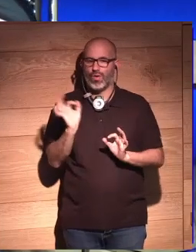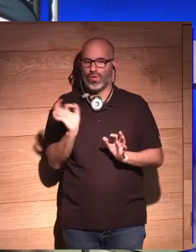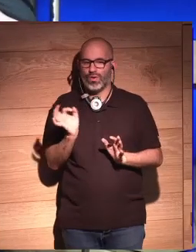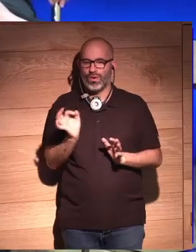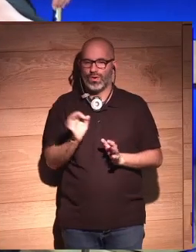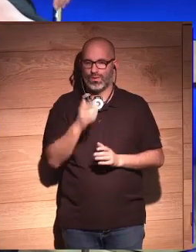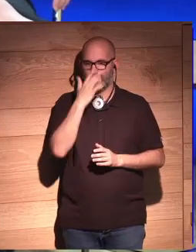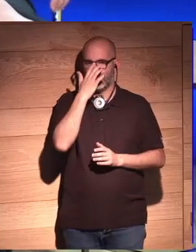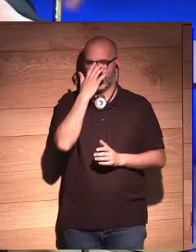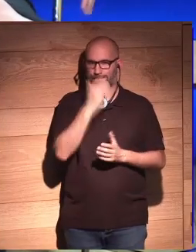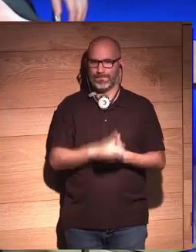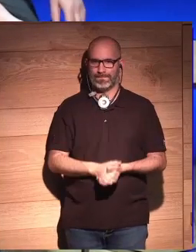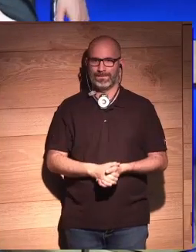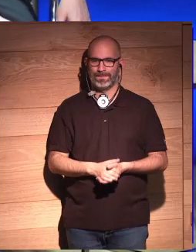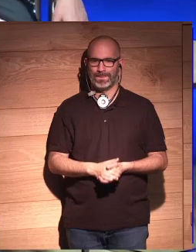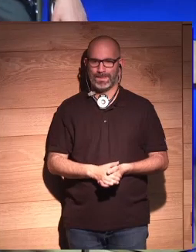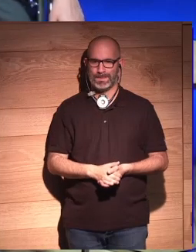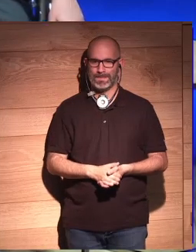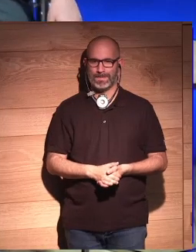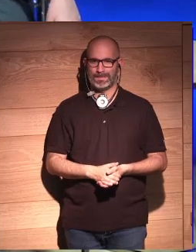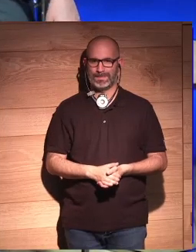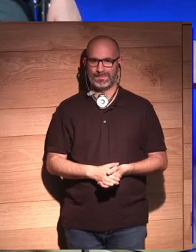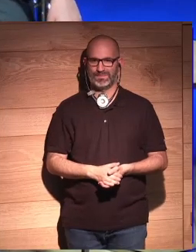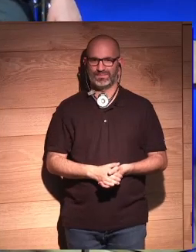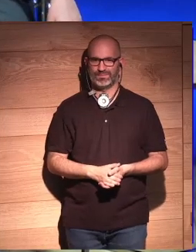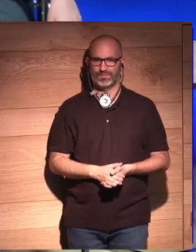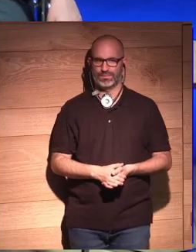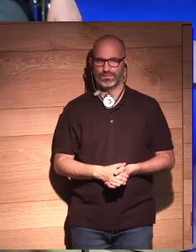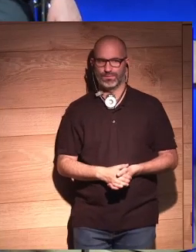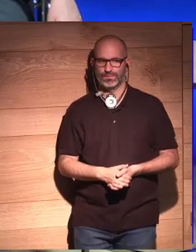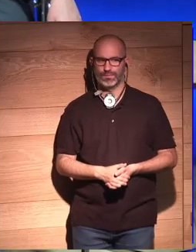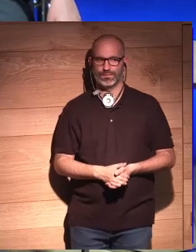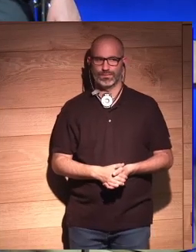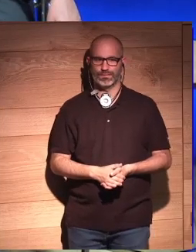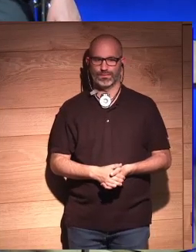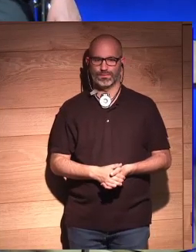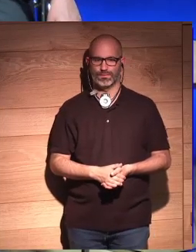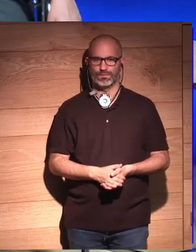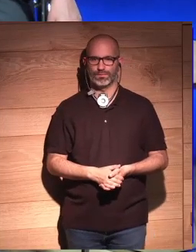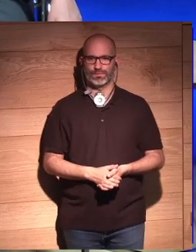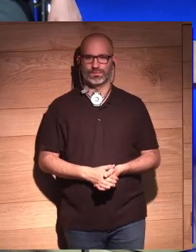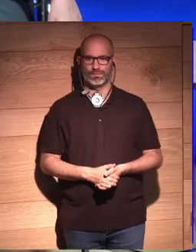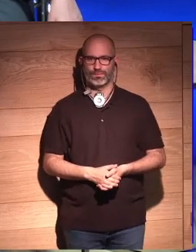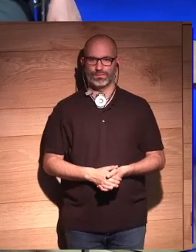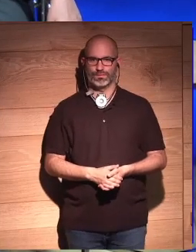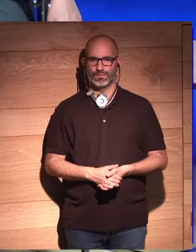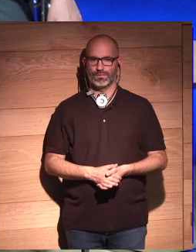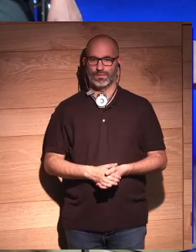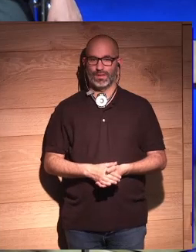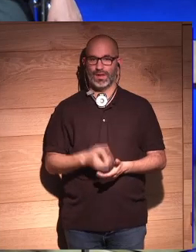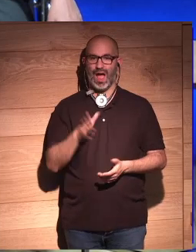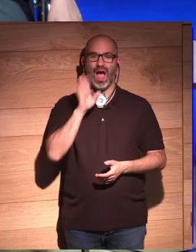perform what you are not. Okay, I see a hand raised. Go ahead, shoot. Right,